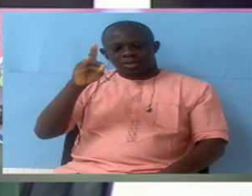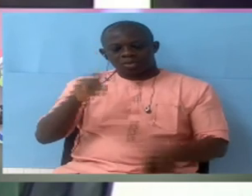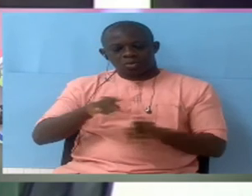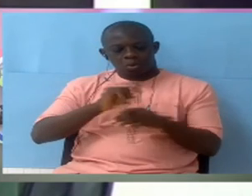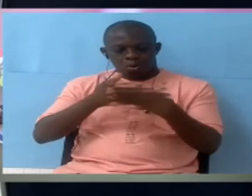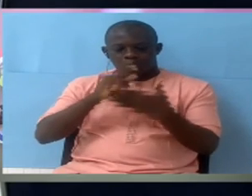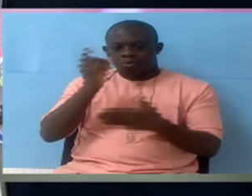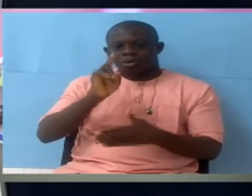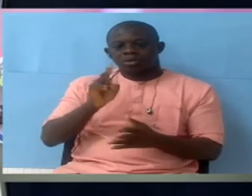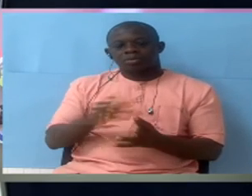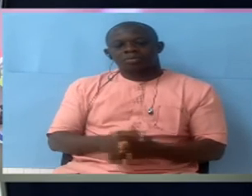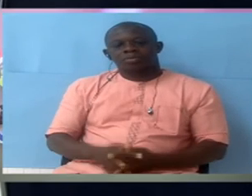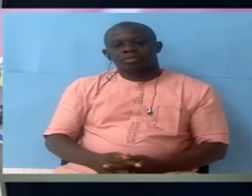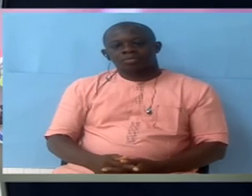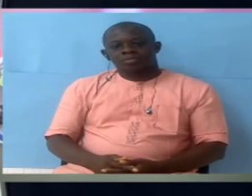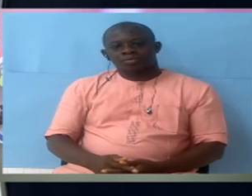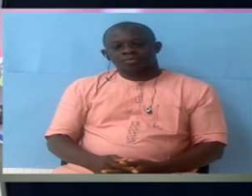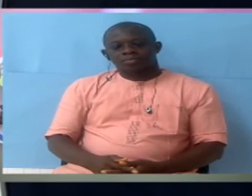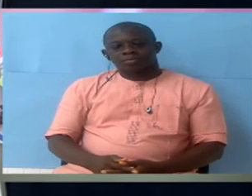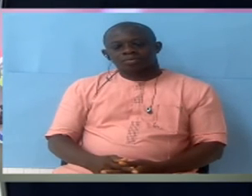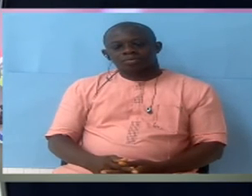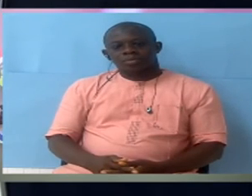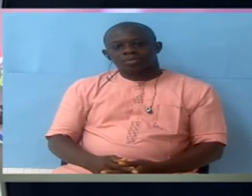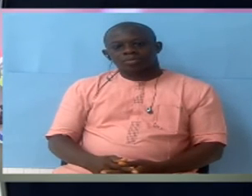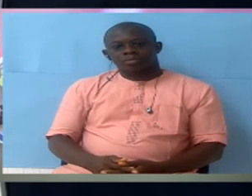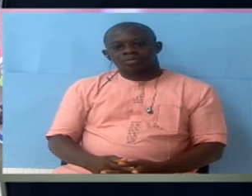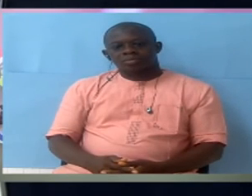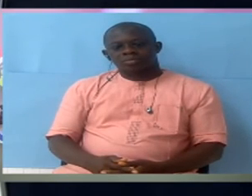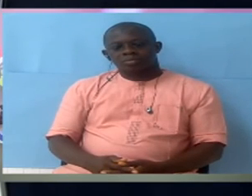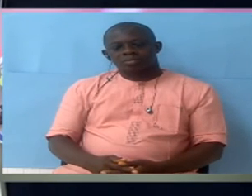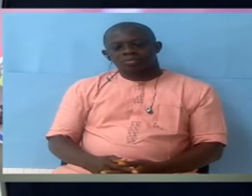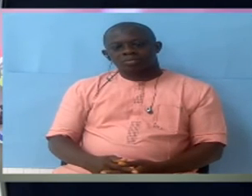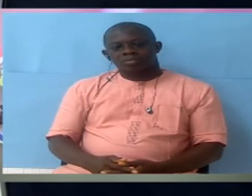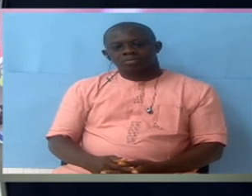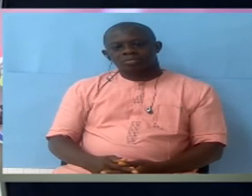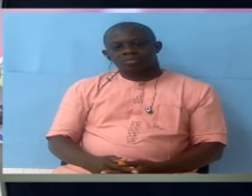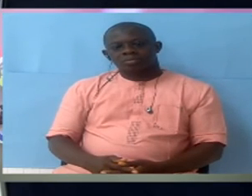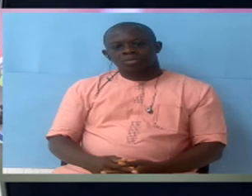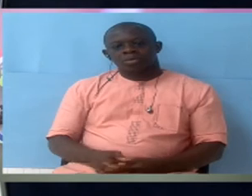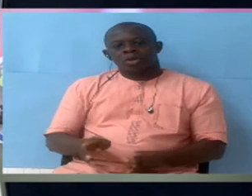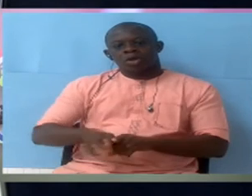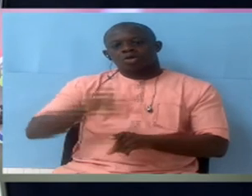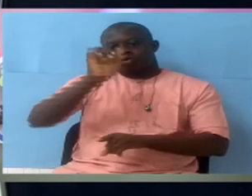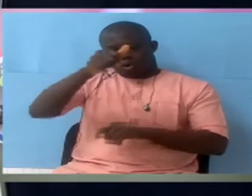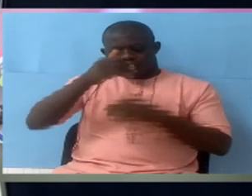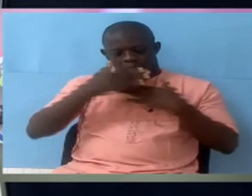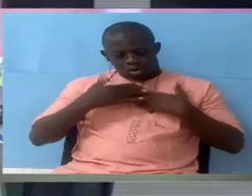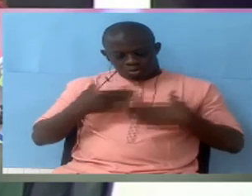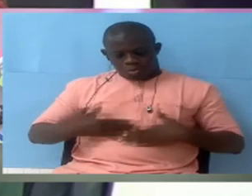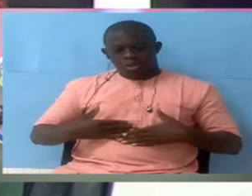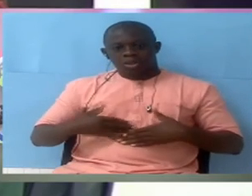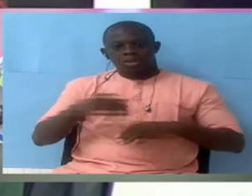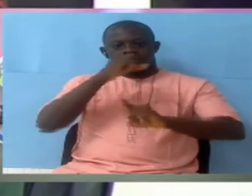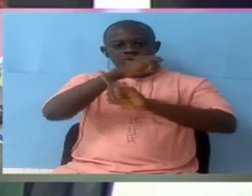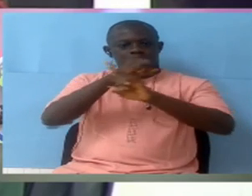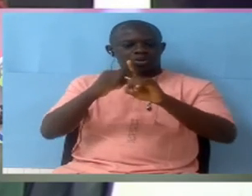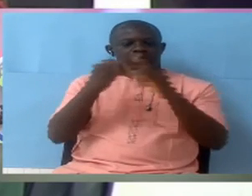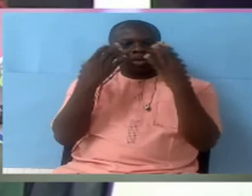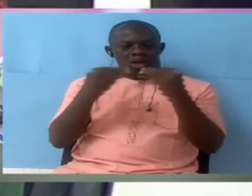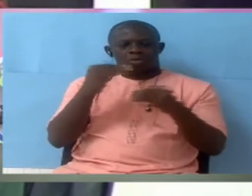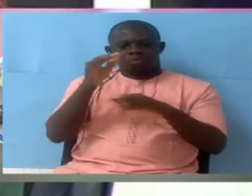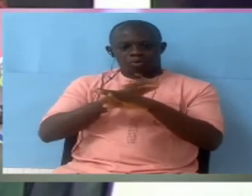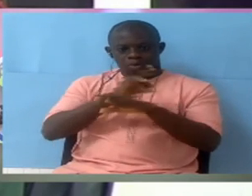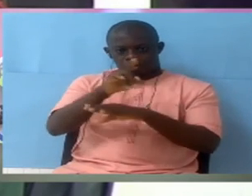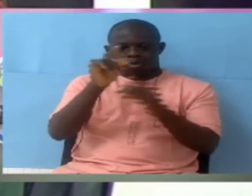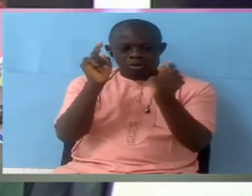superintendent. What was the state of your body before you saw a doctor? Say yaram bi ci ban anam la